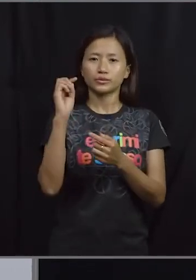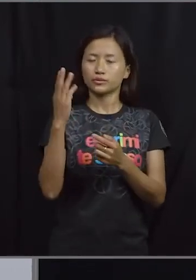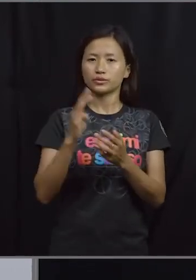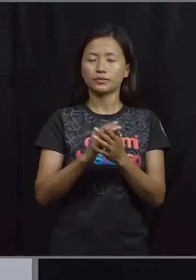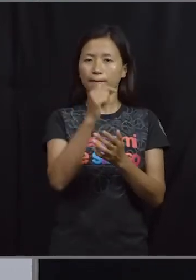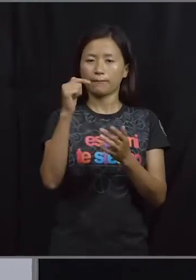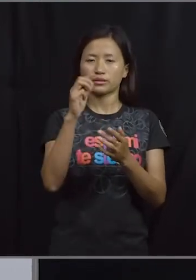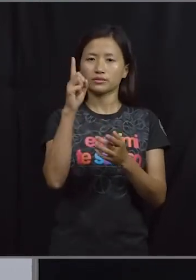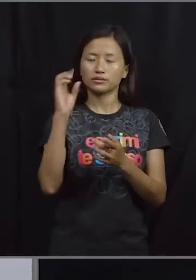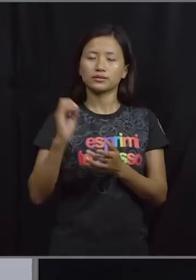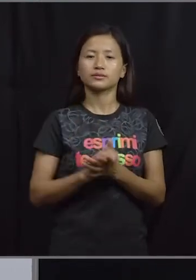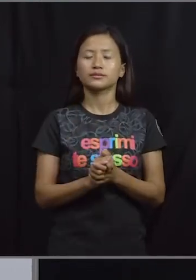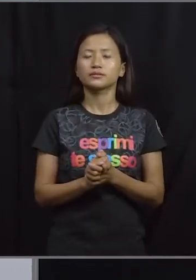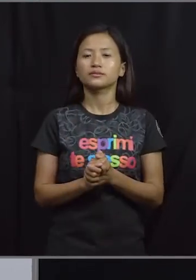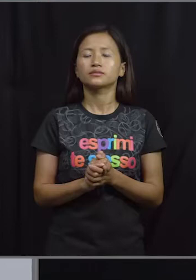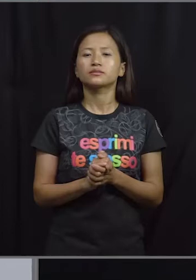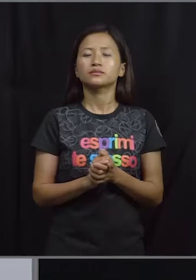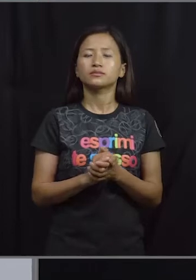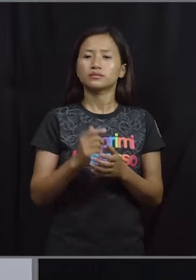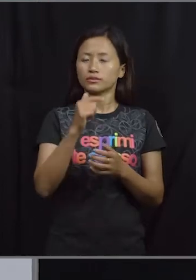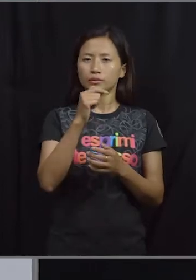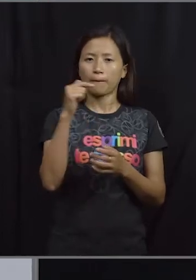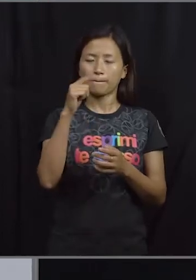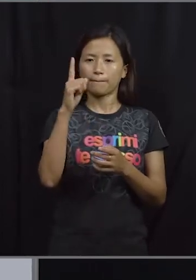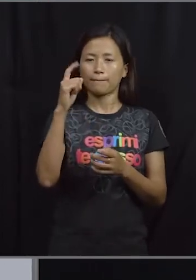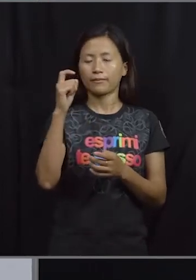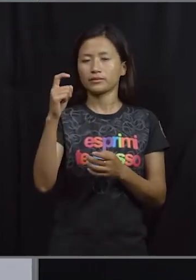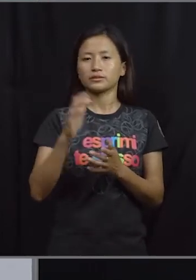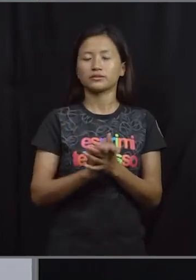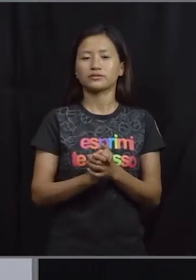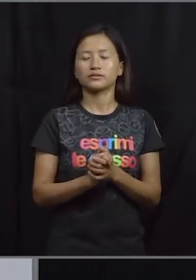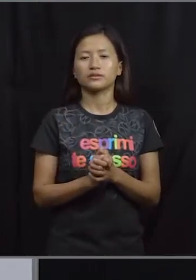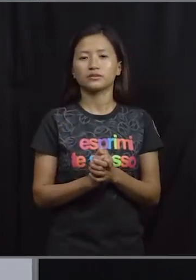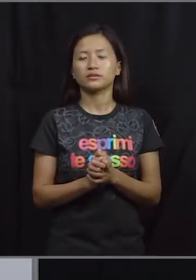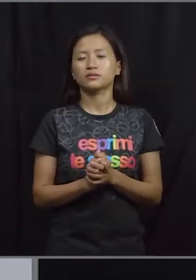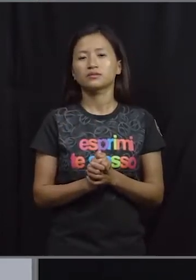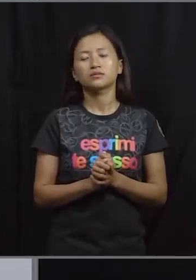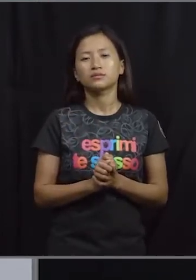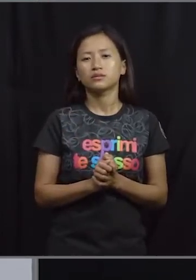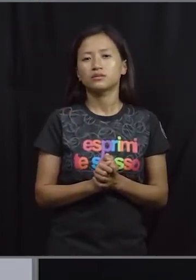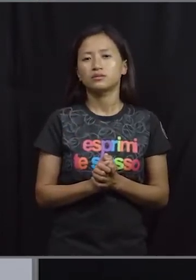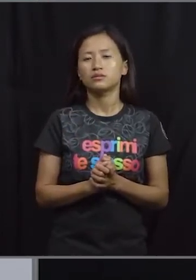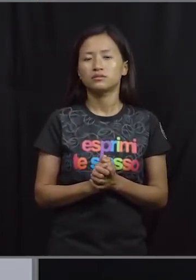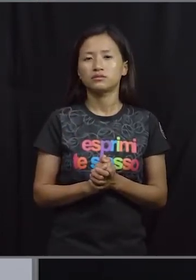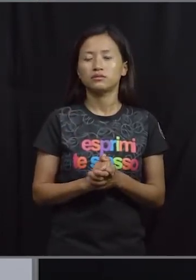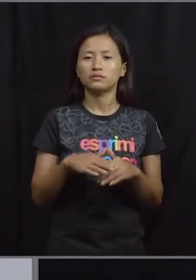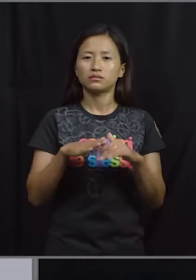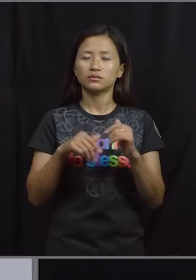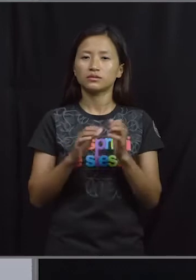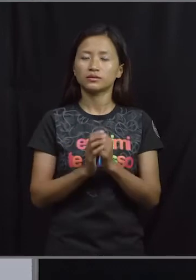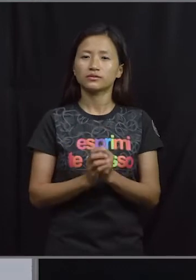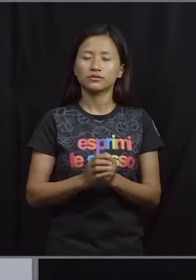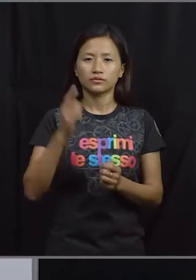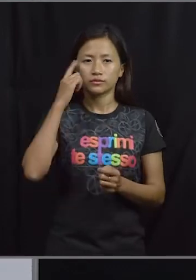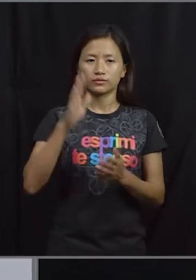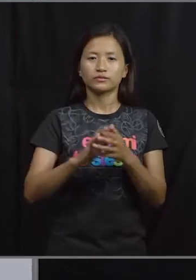So 3 minus 10, that is minus 7. minus 7. Then for this